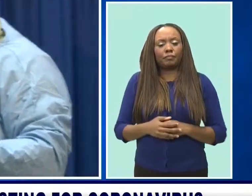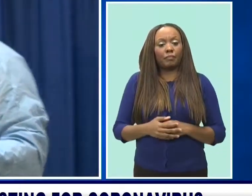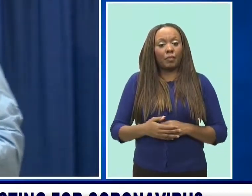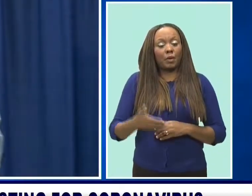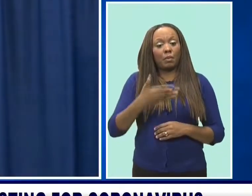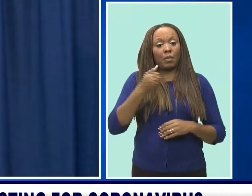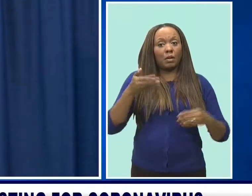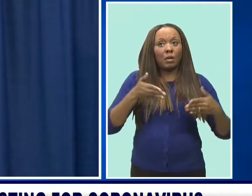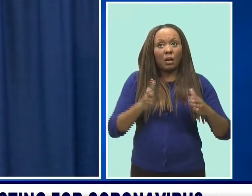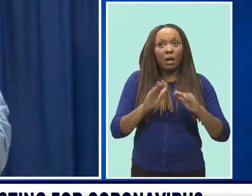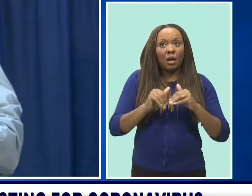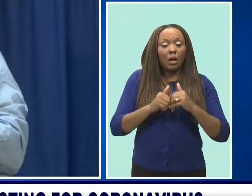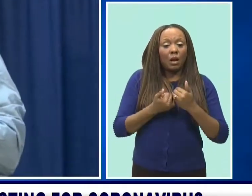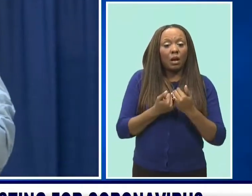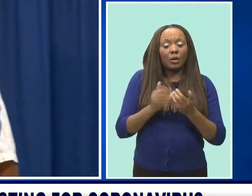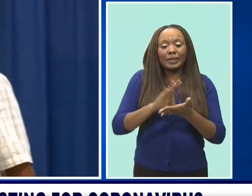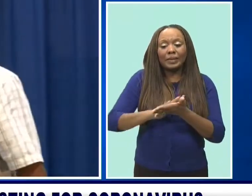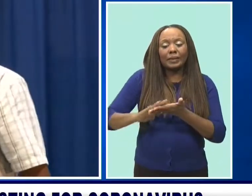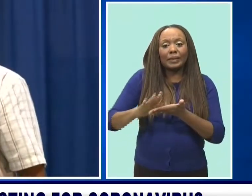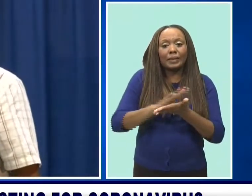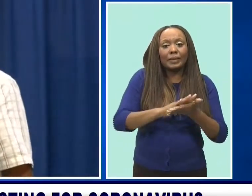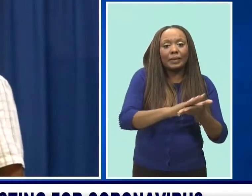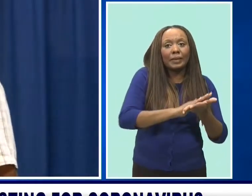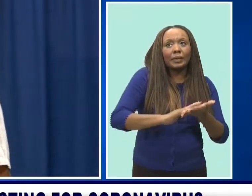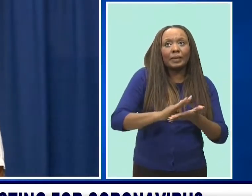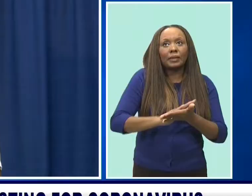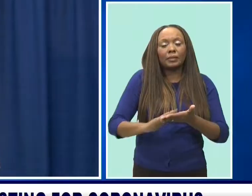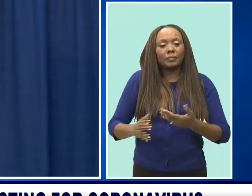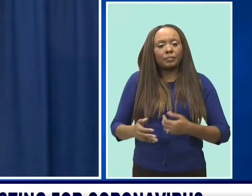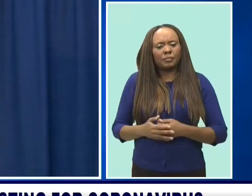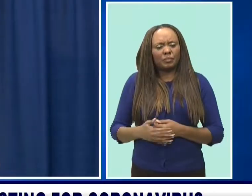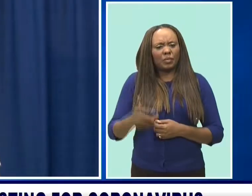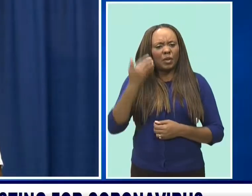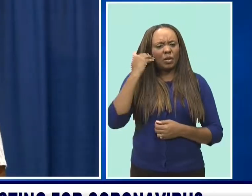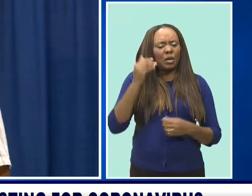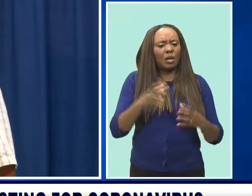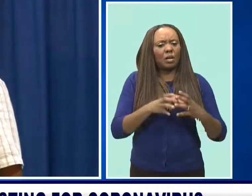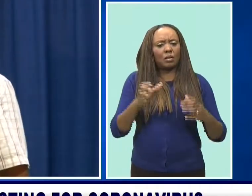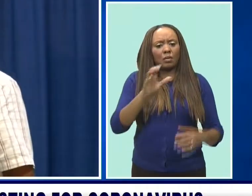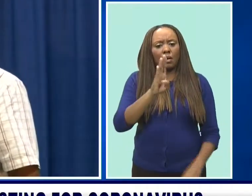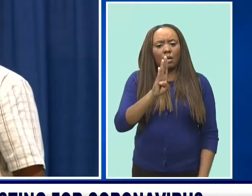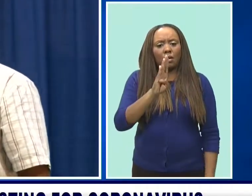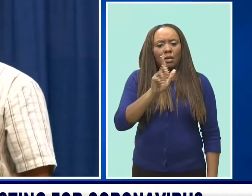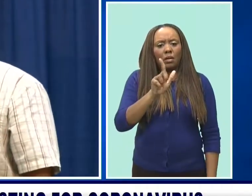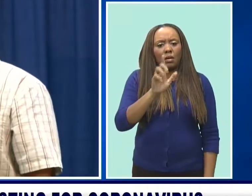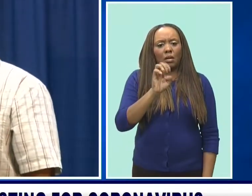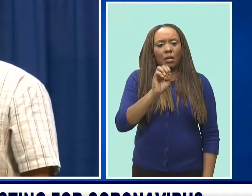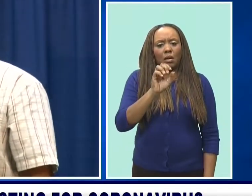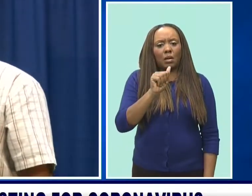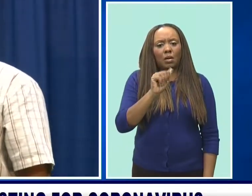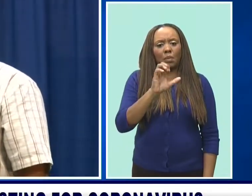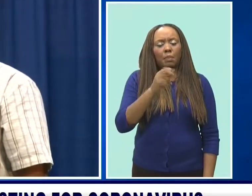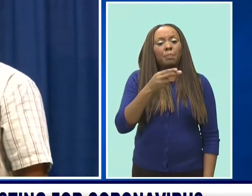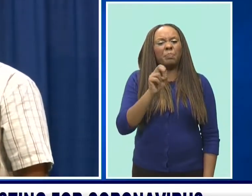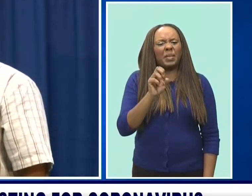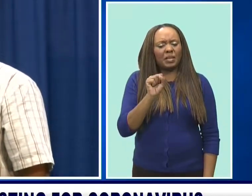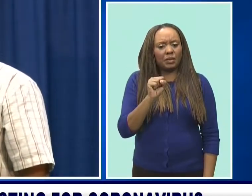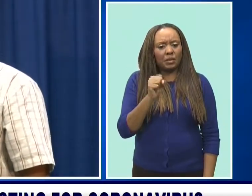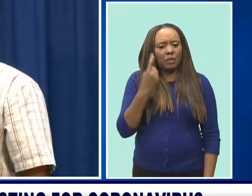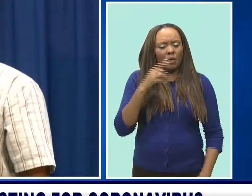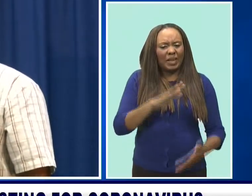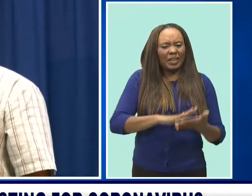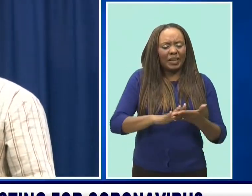for sanitizing contaminated areas. Most of your bleaches that you will find in the supermarket are anywhere from 5.25 to